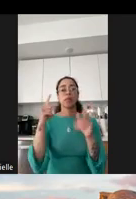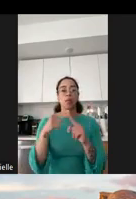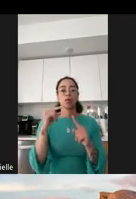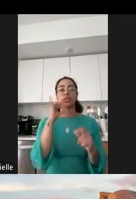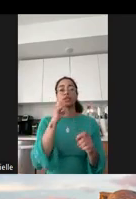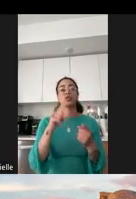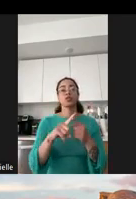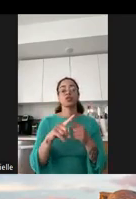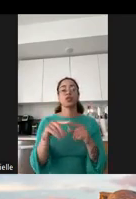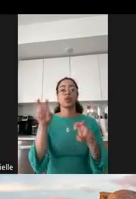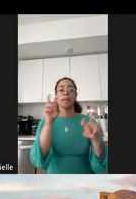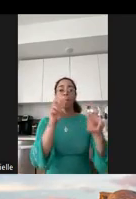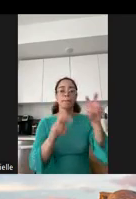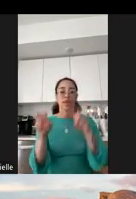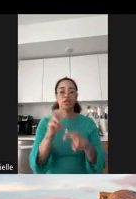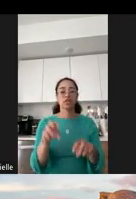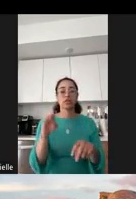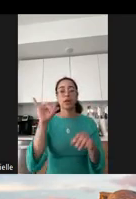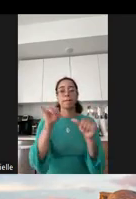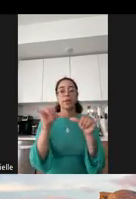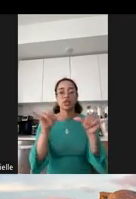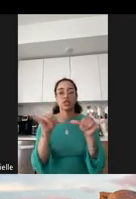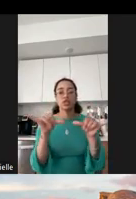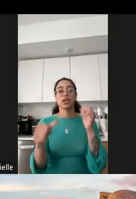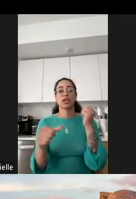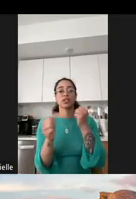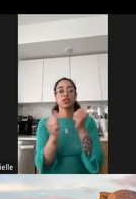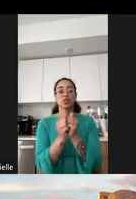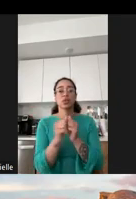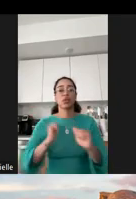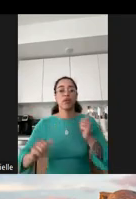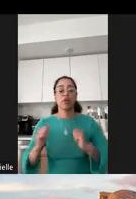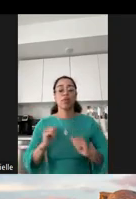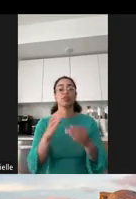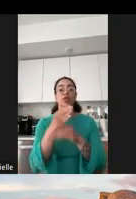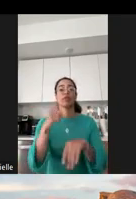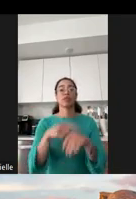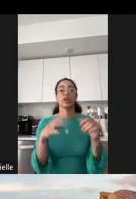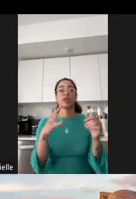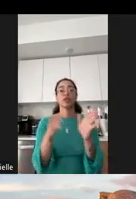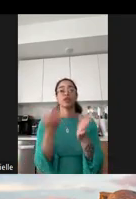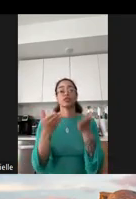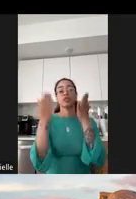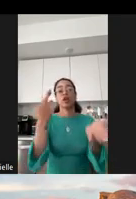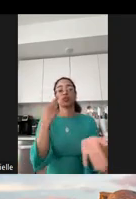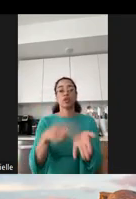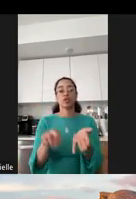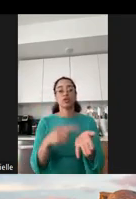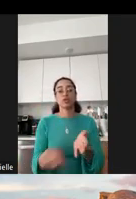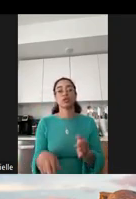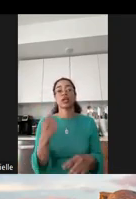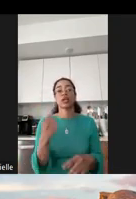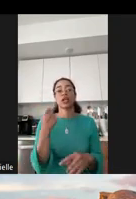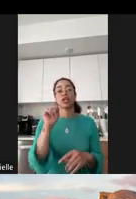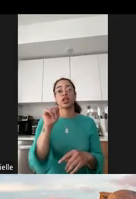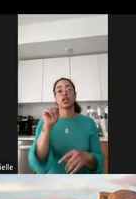to compare benchmarks against peer communities. This survey is entirely funded utilizing home and community-based